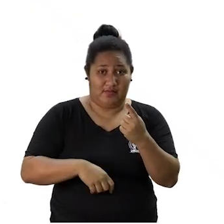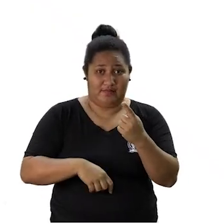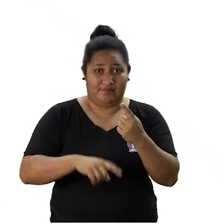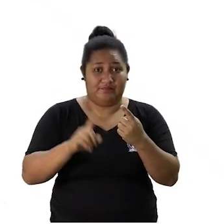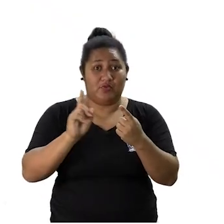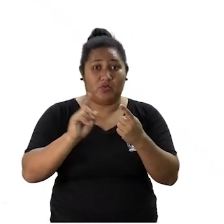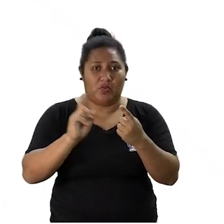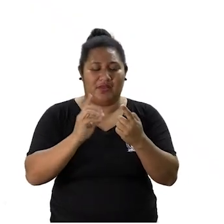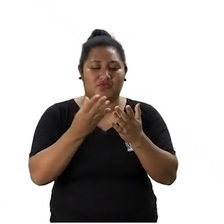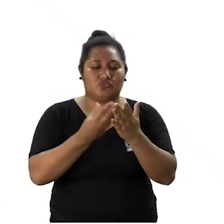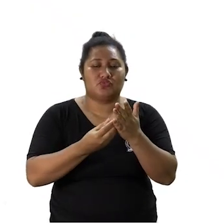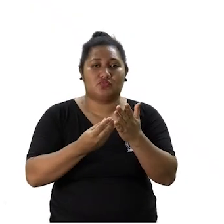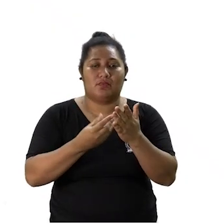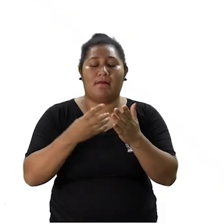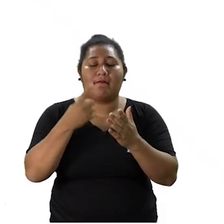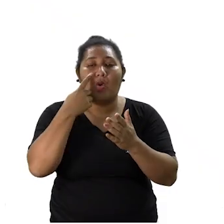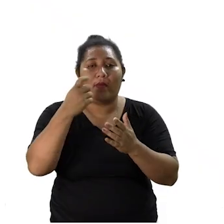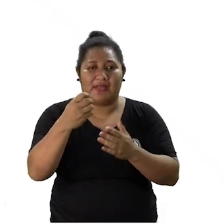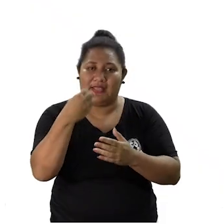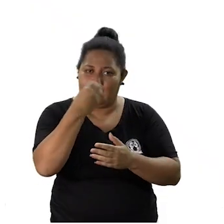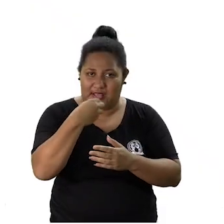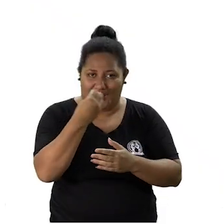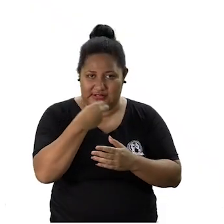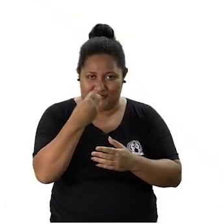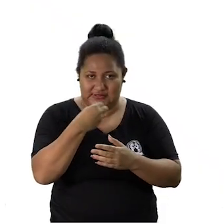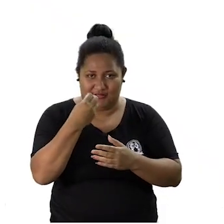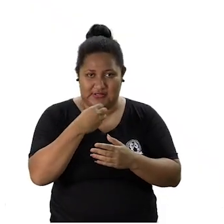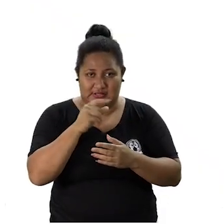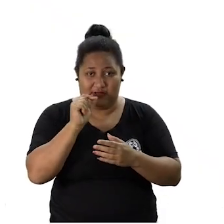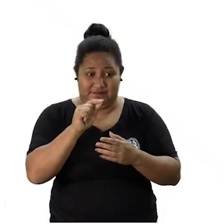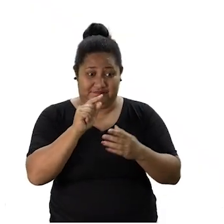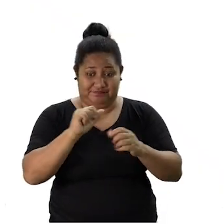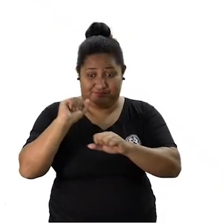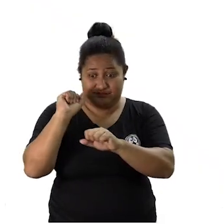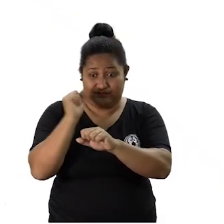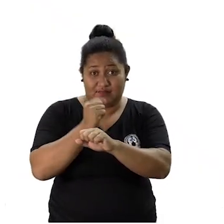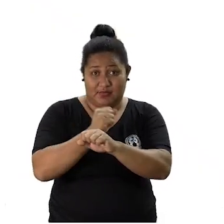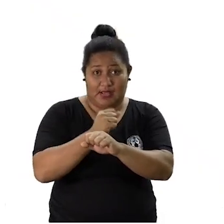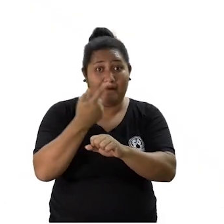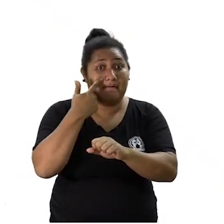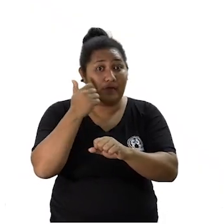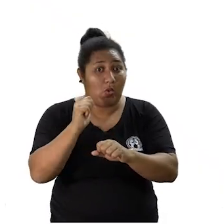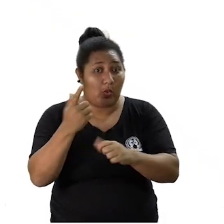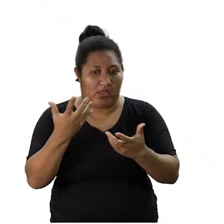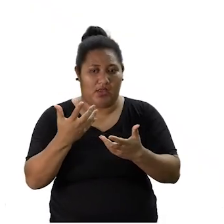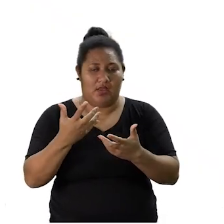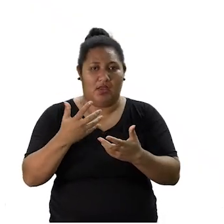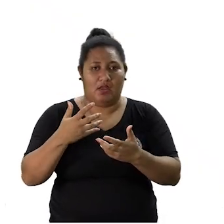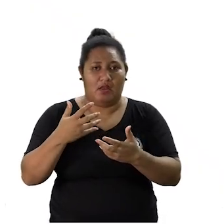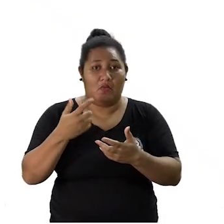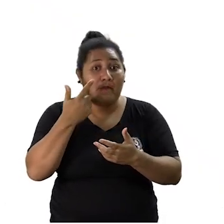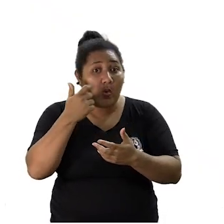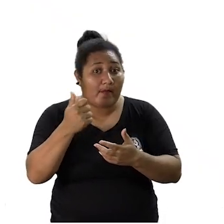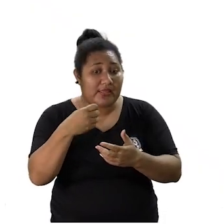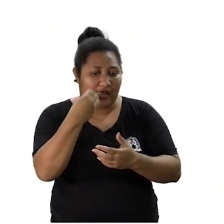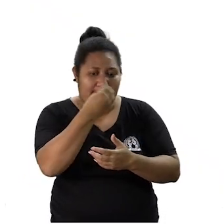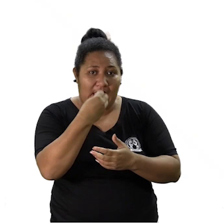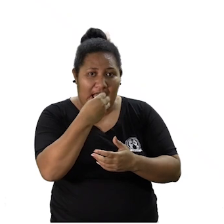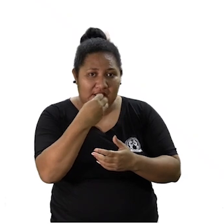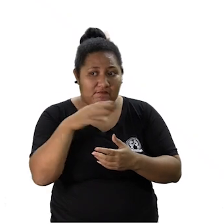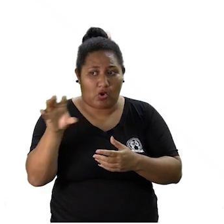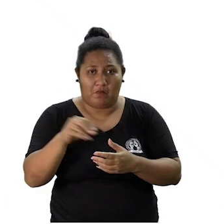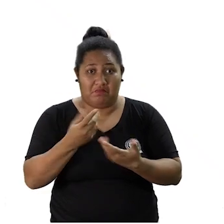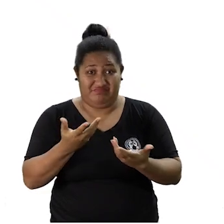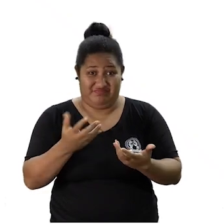a source of food. Our inshore marine environment is where we get food from.